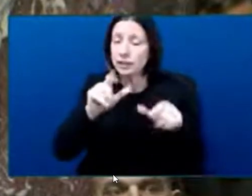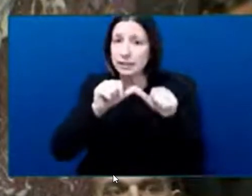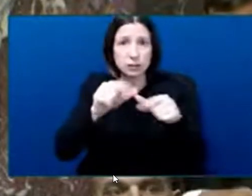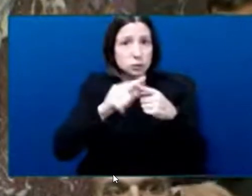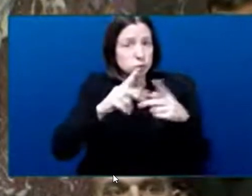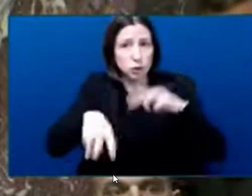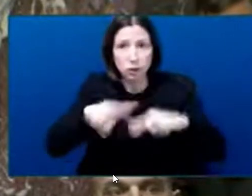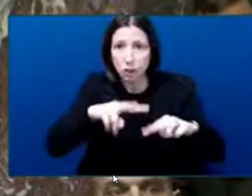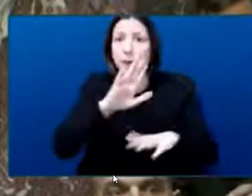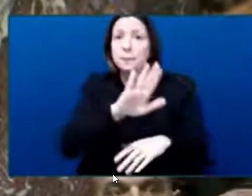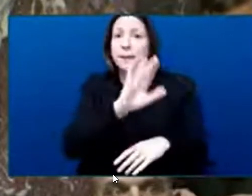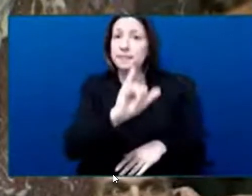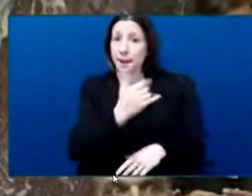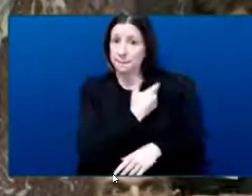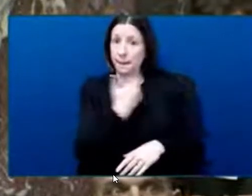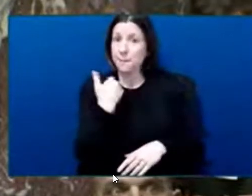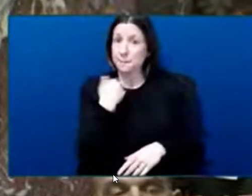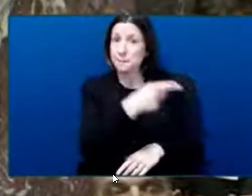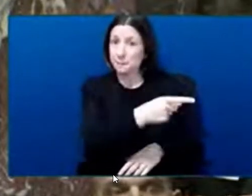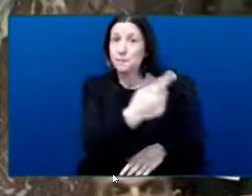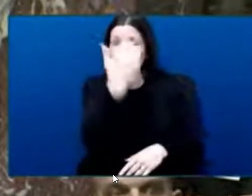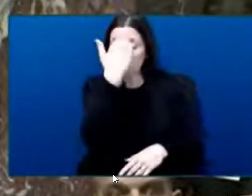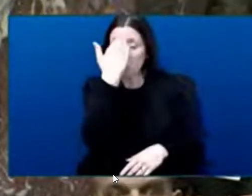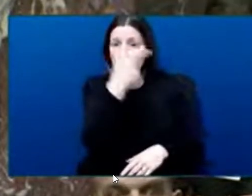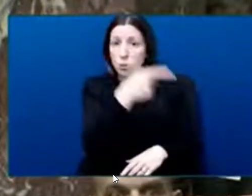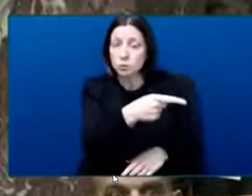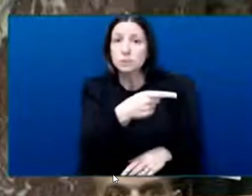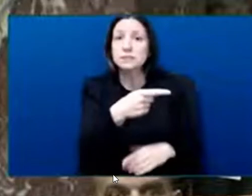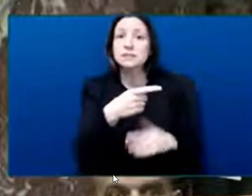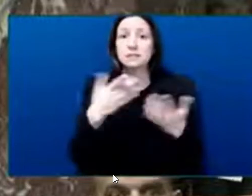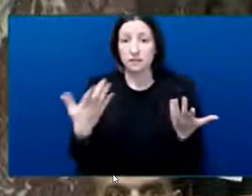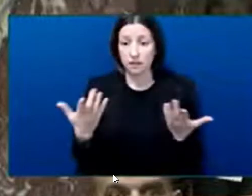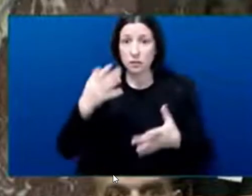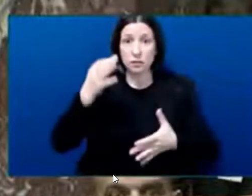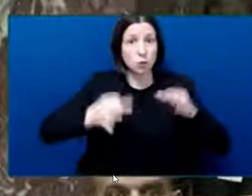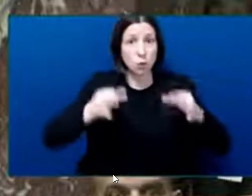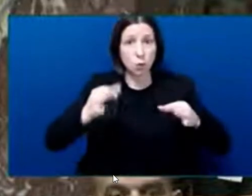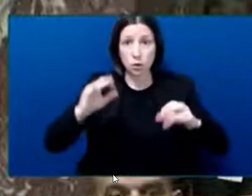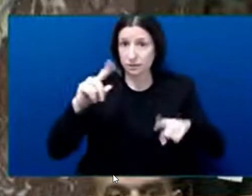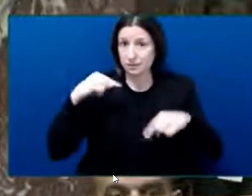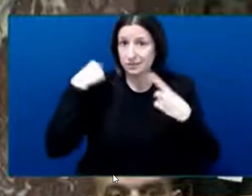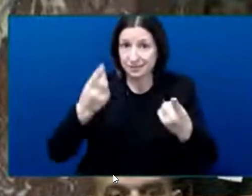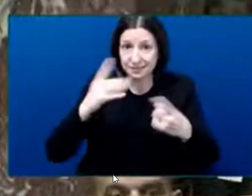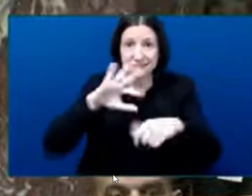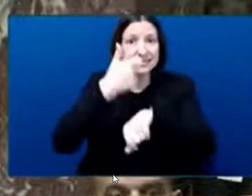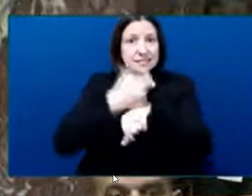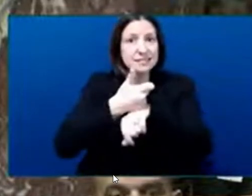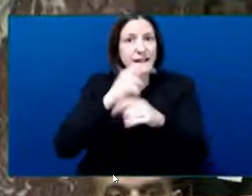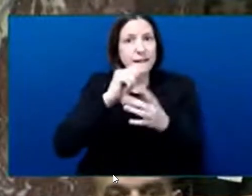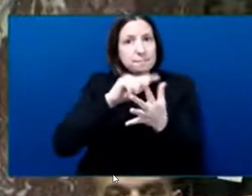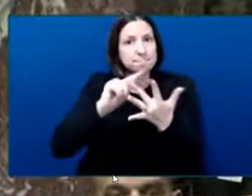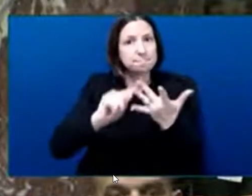know the constraints that the courts have imposed when it comes to dealing with